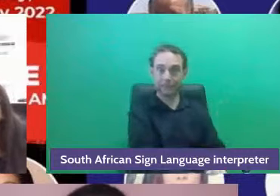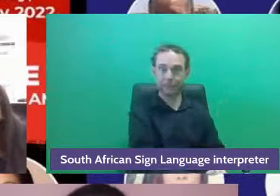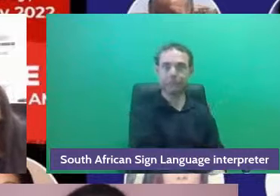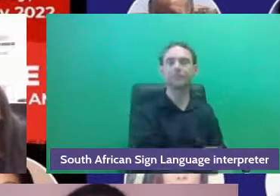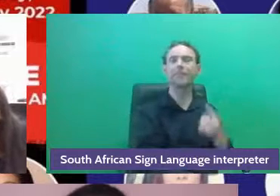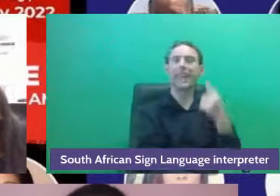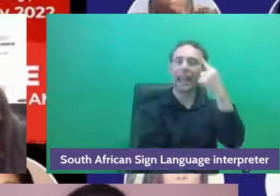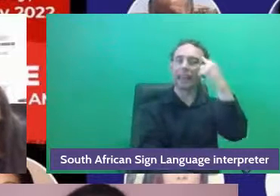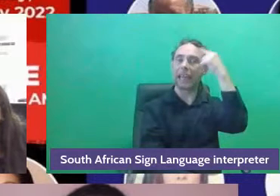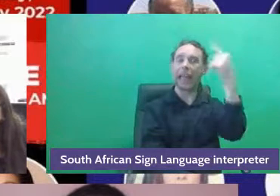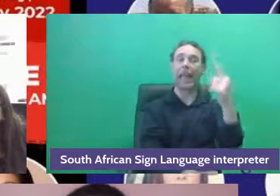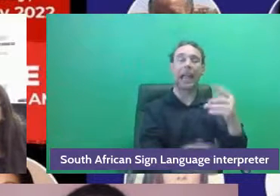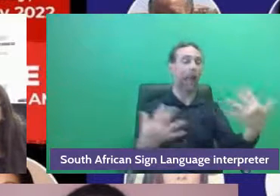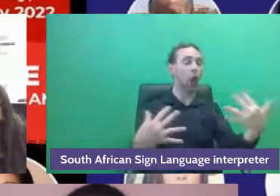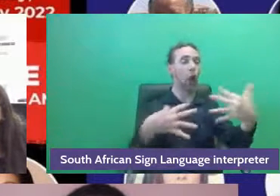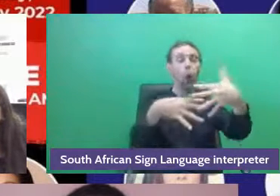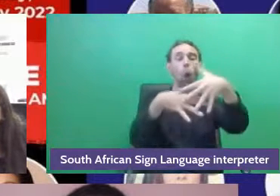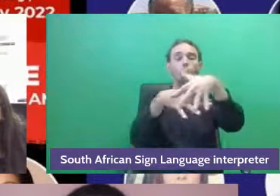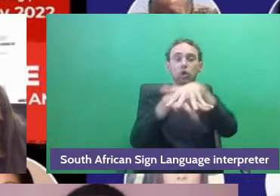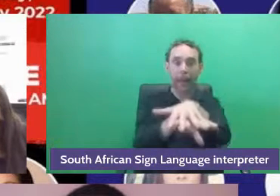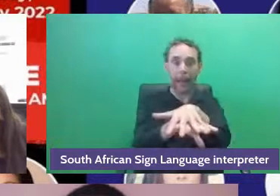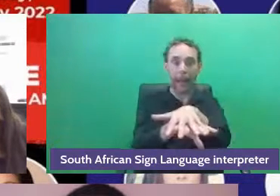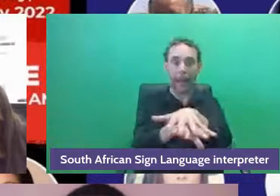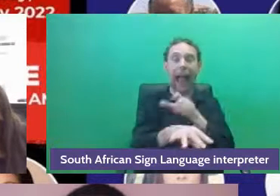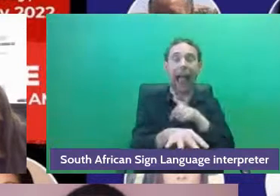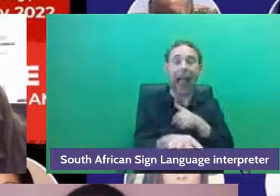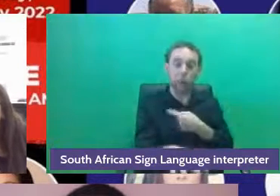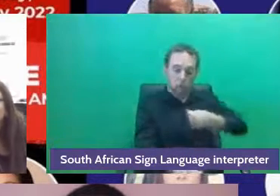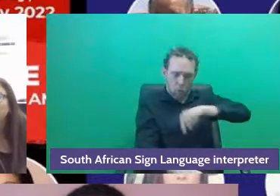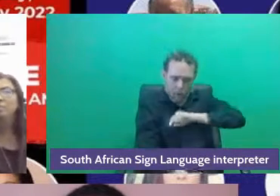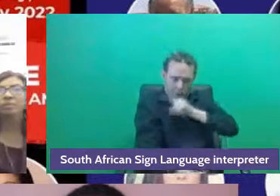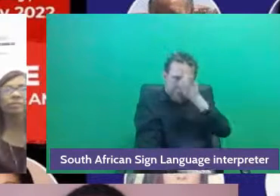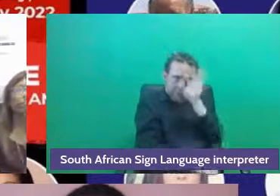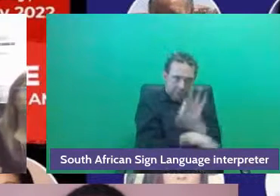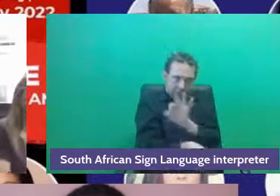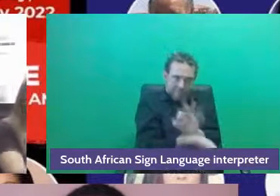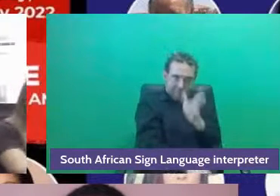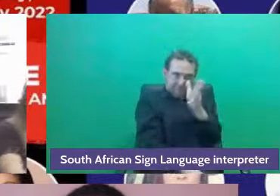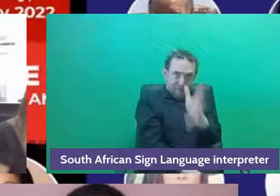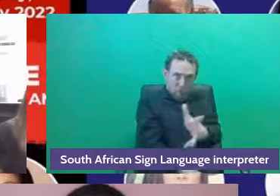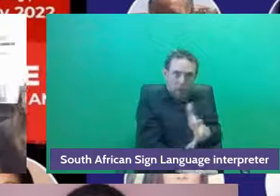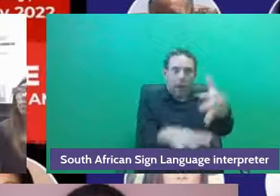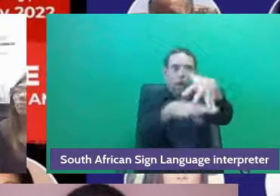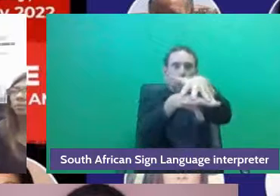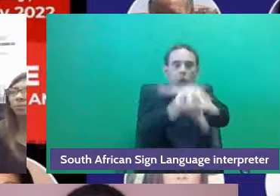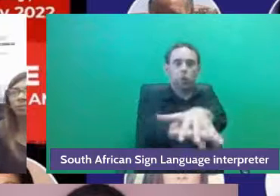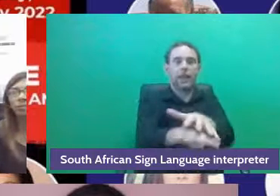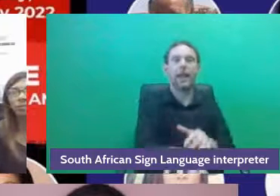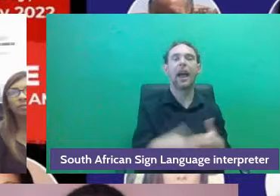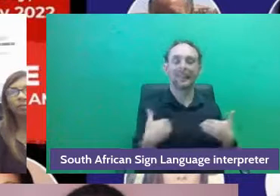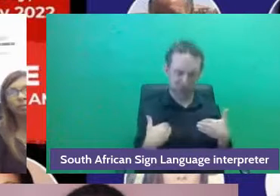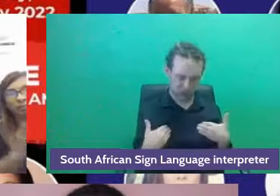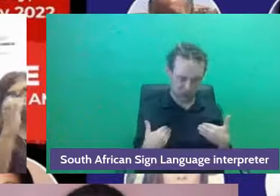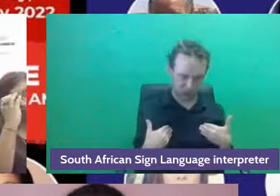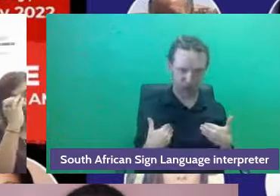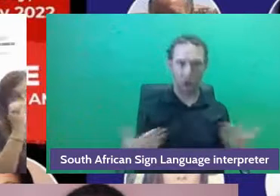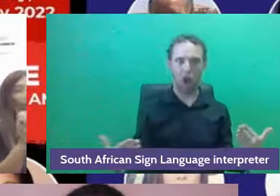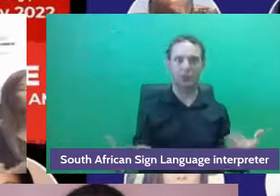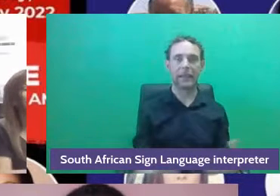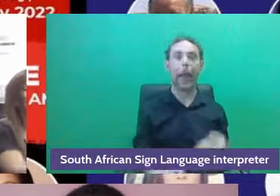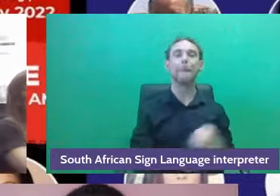inclusion and intentional inclusion, and inclusion from the onset, as you've mentioned, not to make it a tick box exercise,